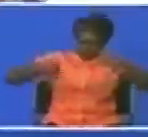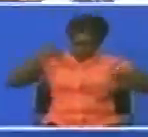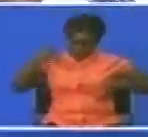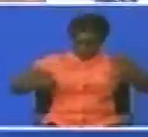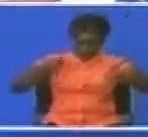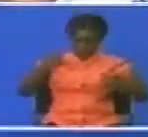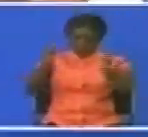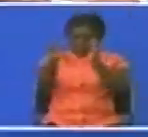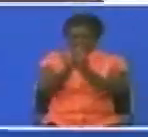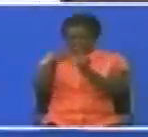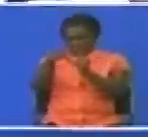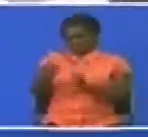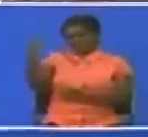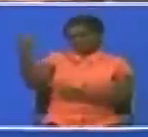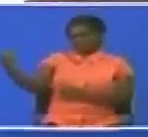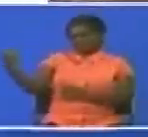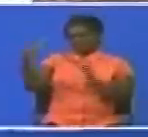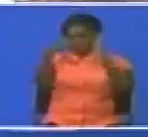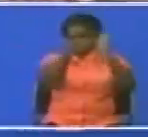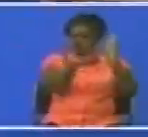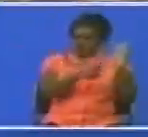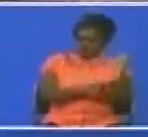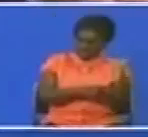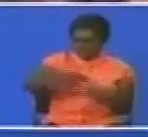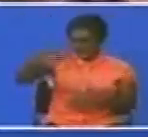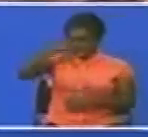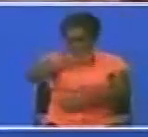of 10.54 points for Kagumo High School.